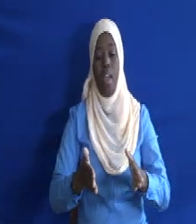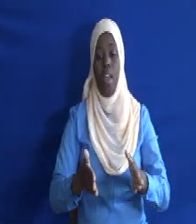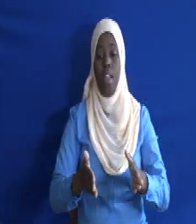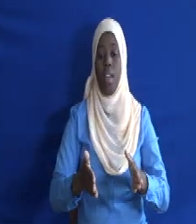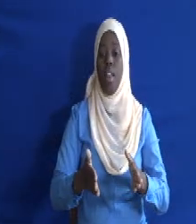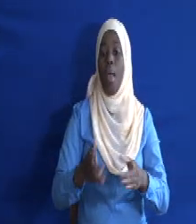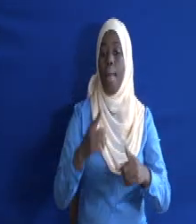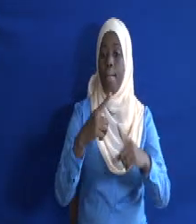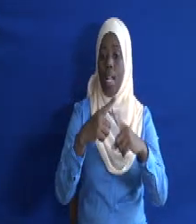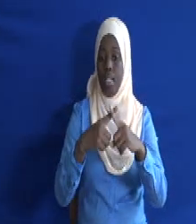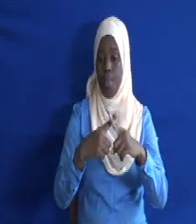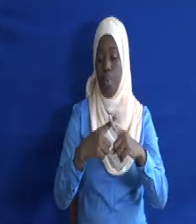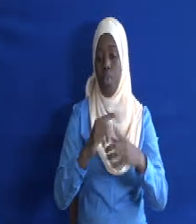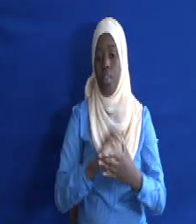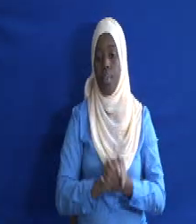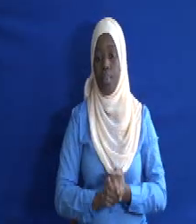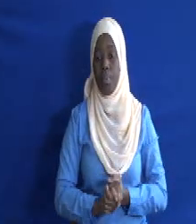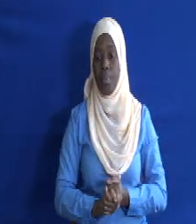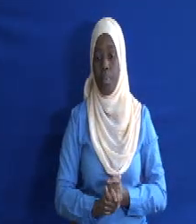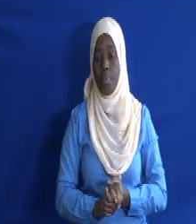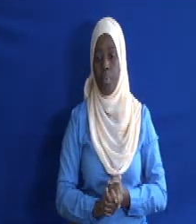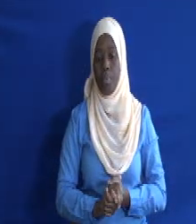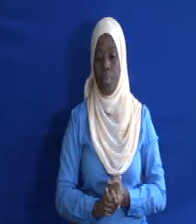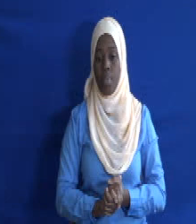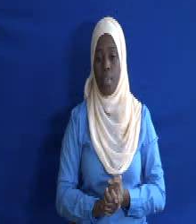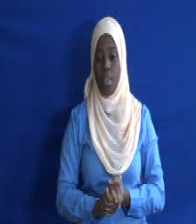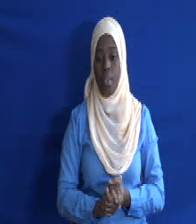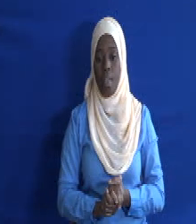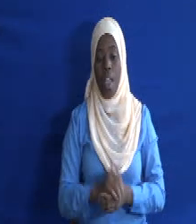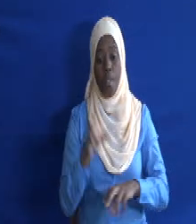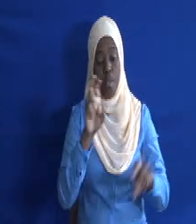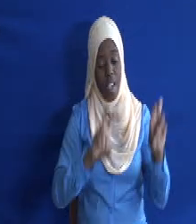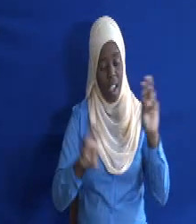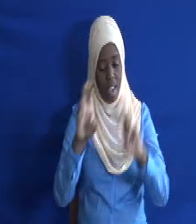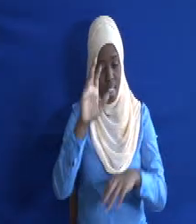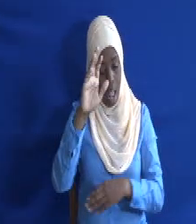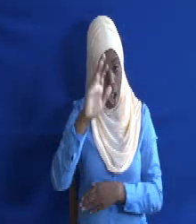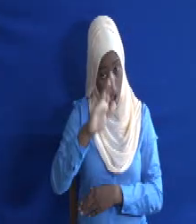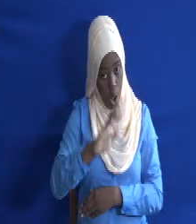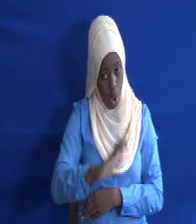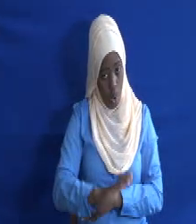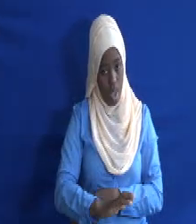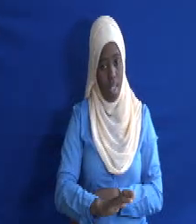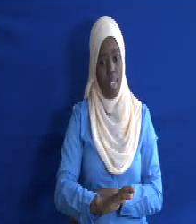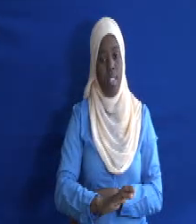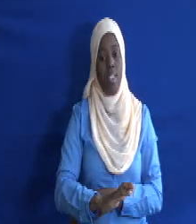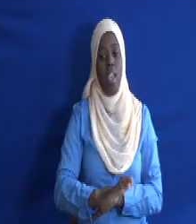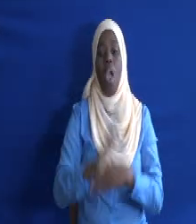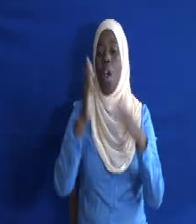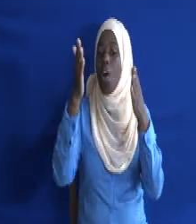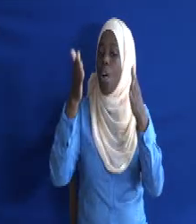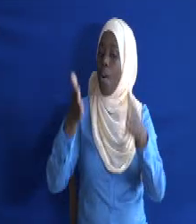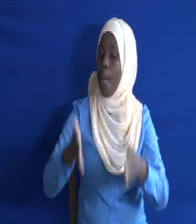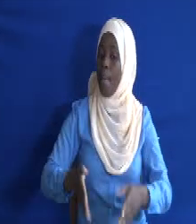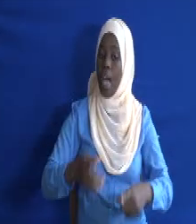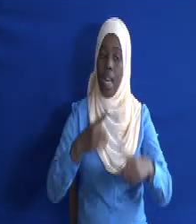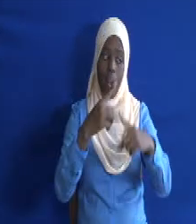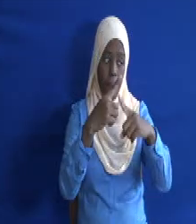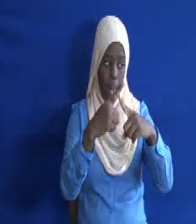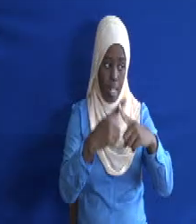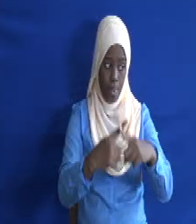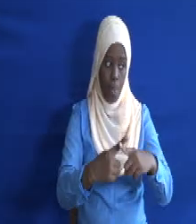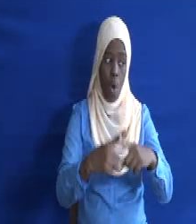20. Find the lowest common multiple of 10 and